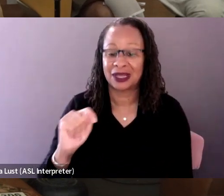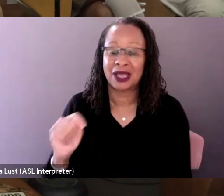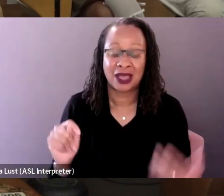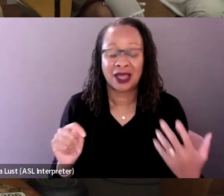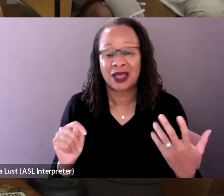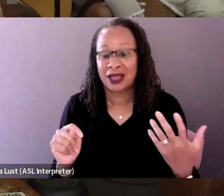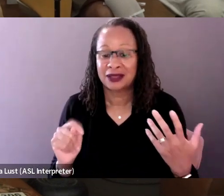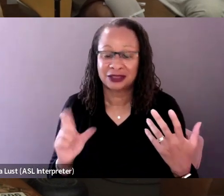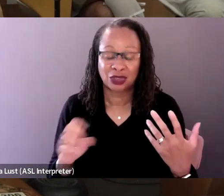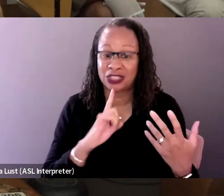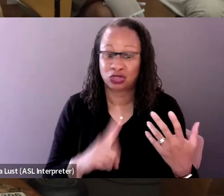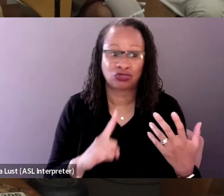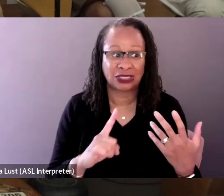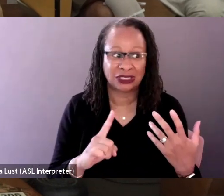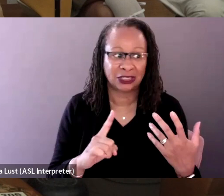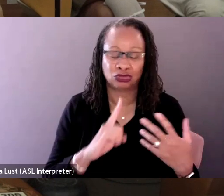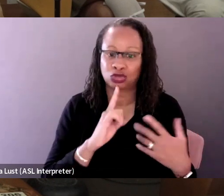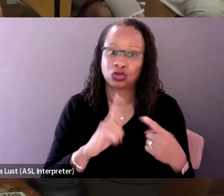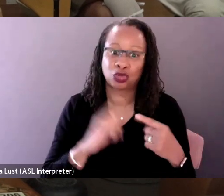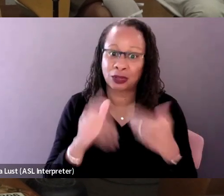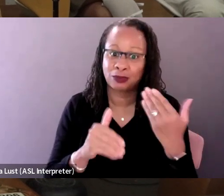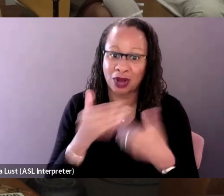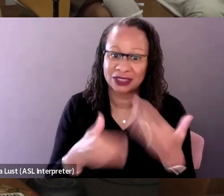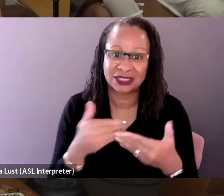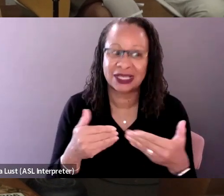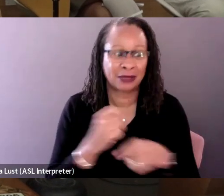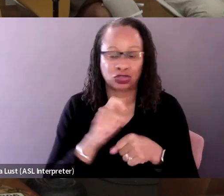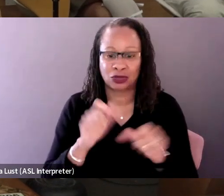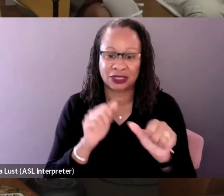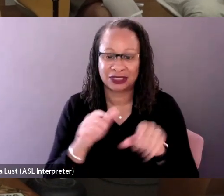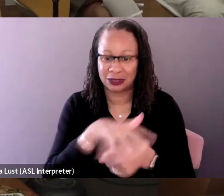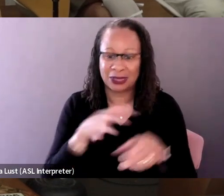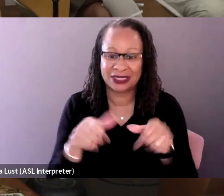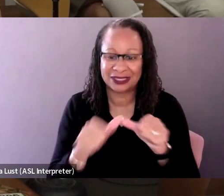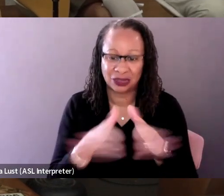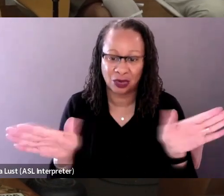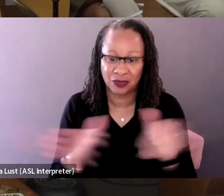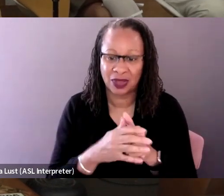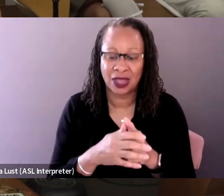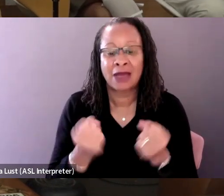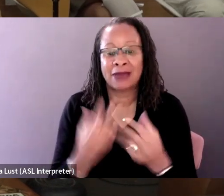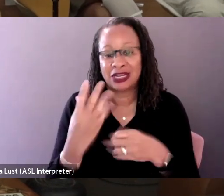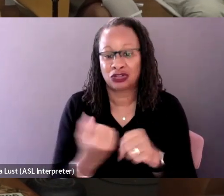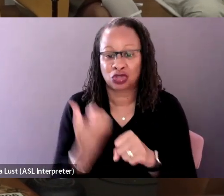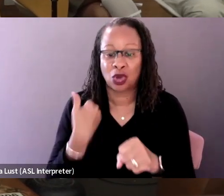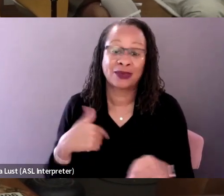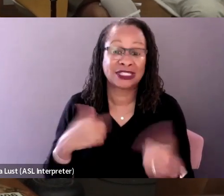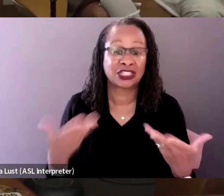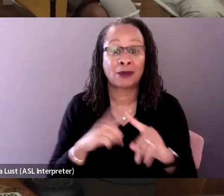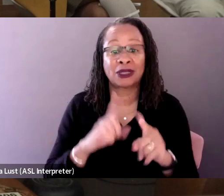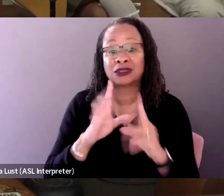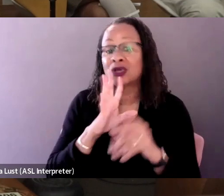this process and keeping that space open. I mean, I was here many moons ago doing stuff, but talk about Oakland as